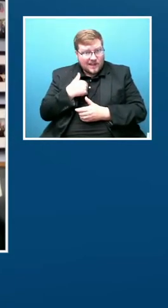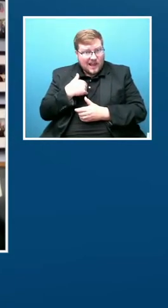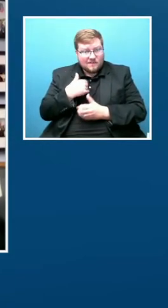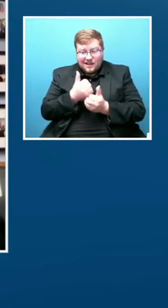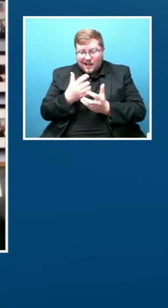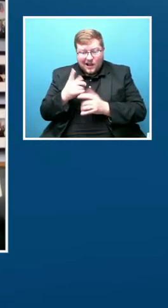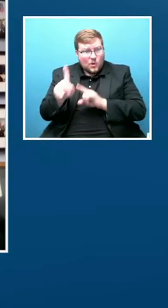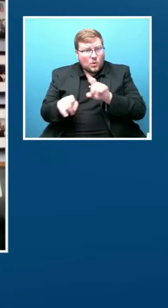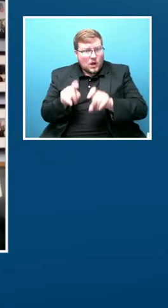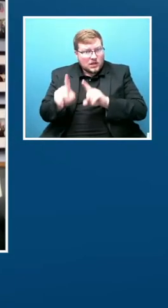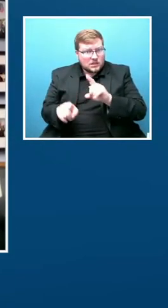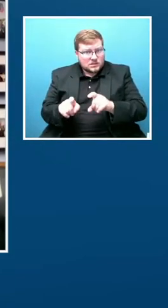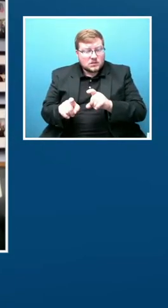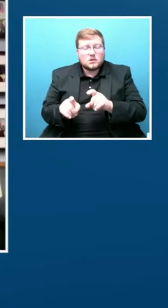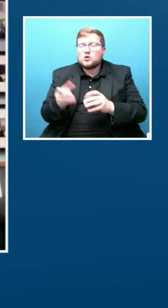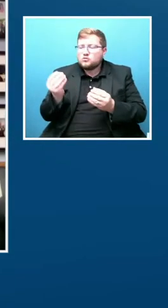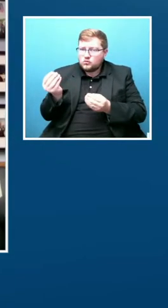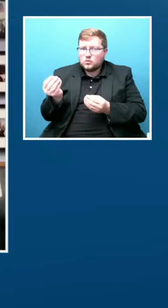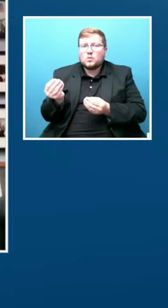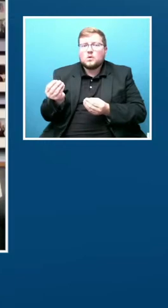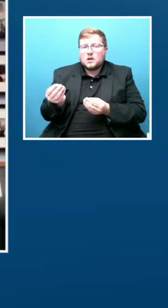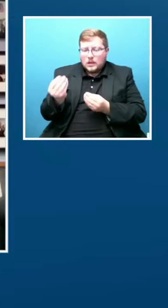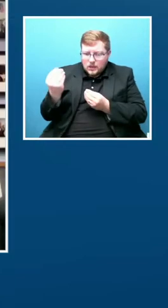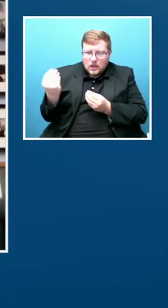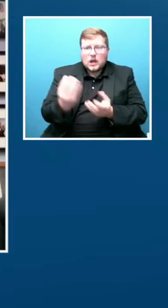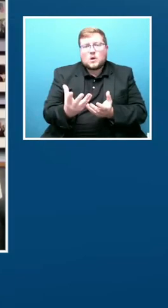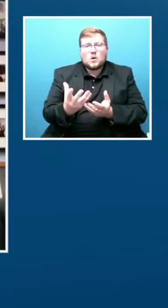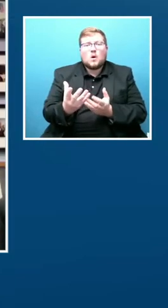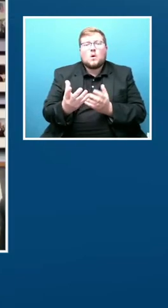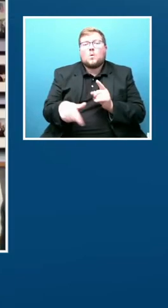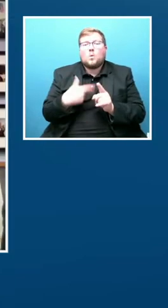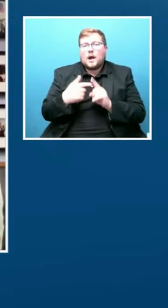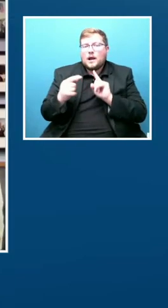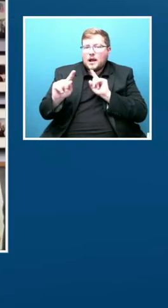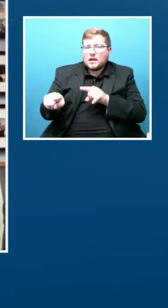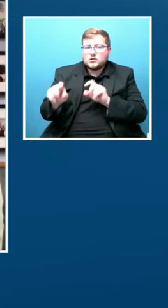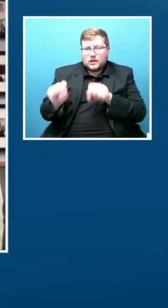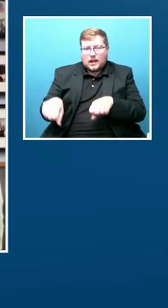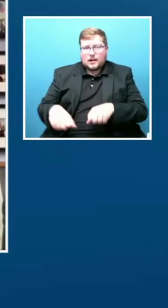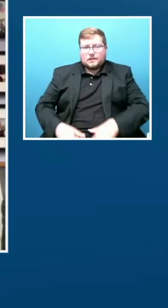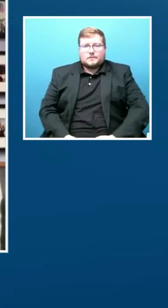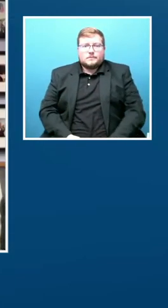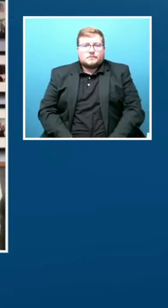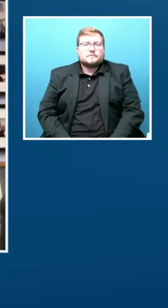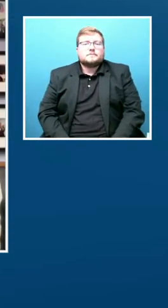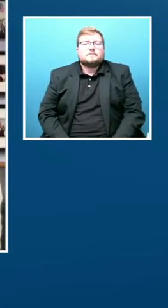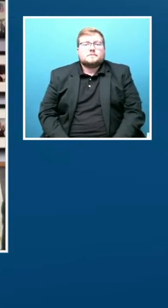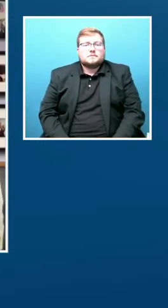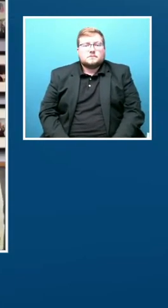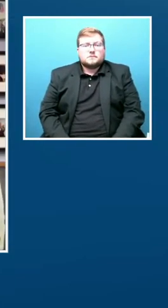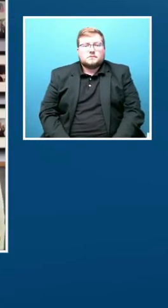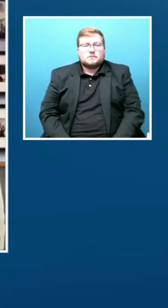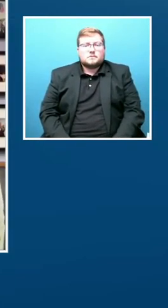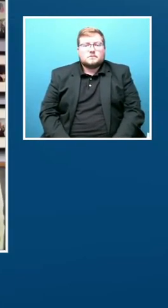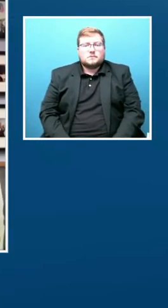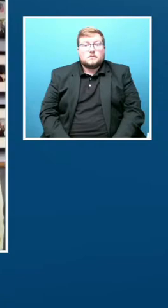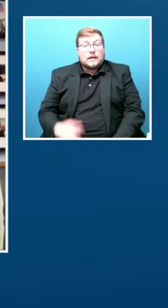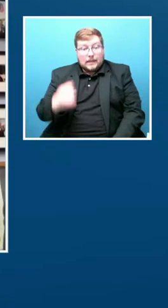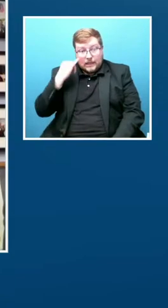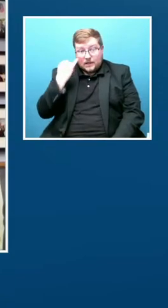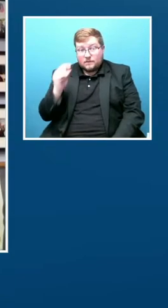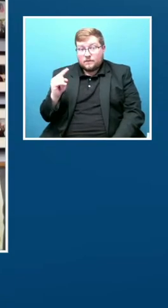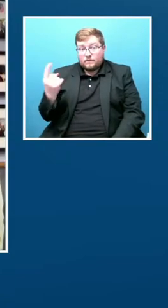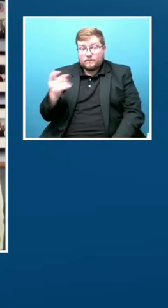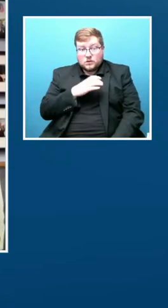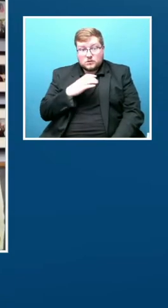we will let you know when you are able to respond. If the Credentials Committee would like to be